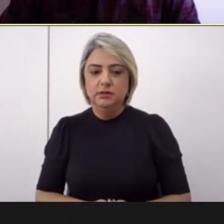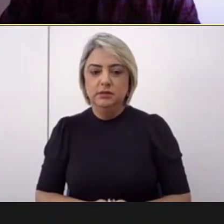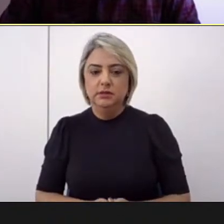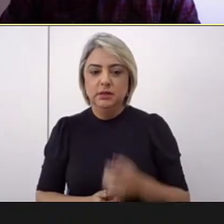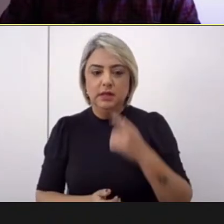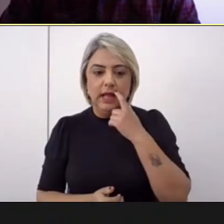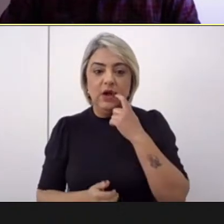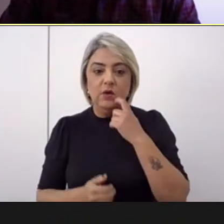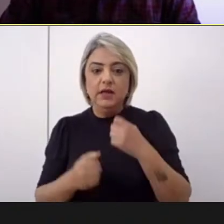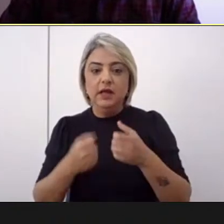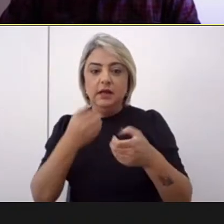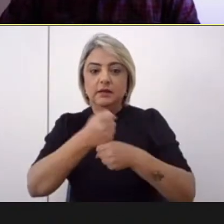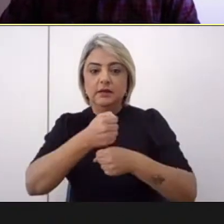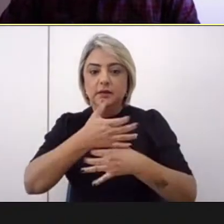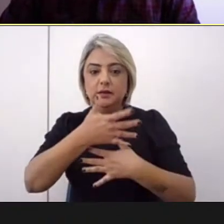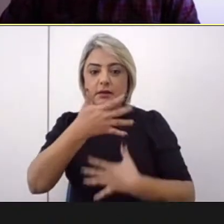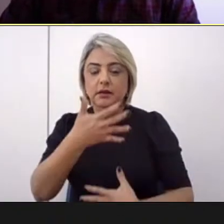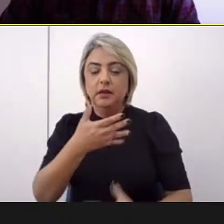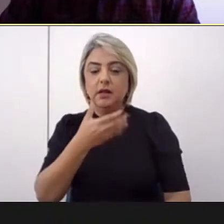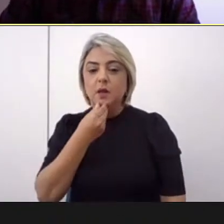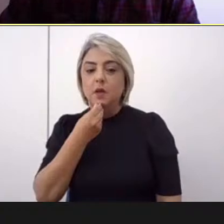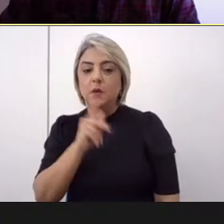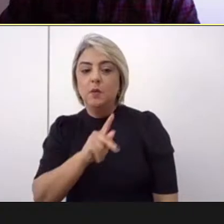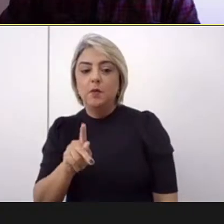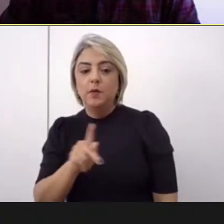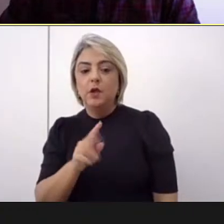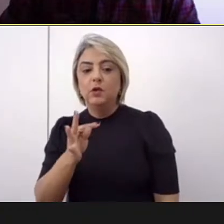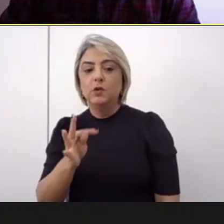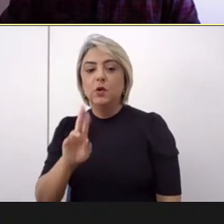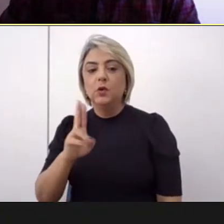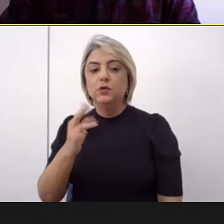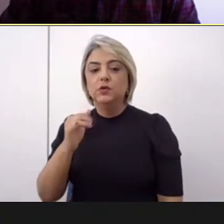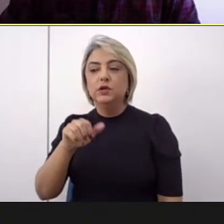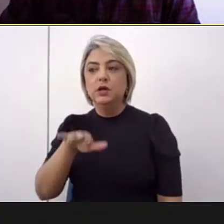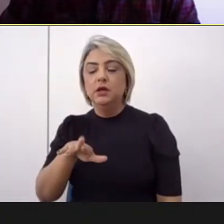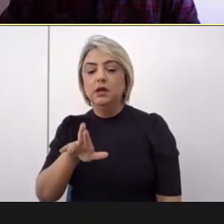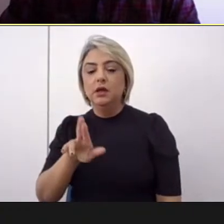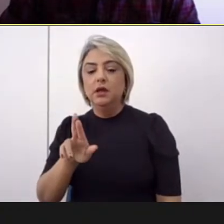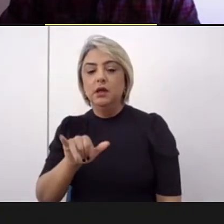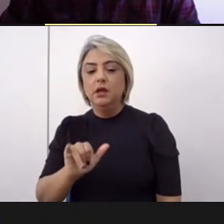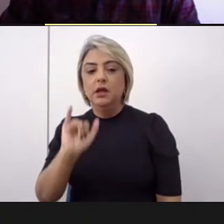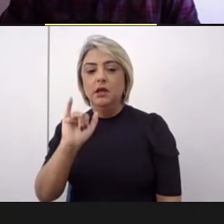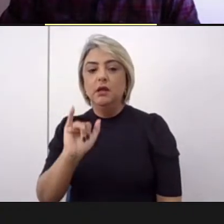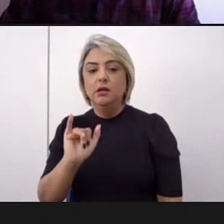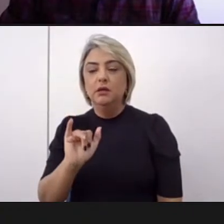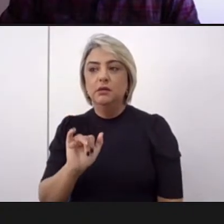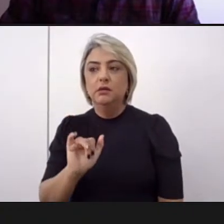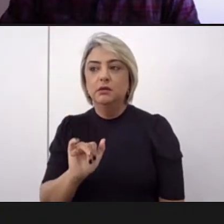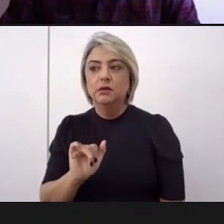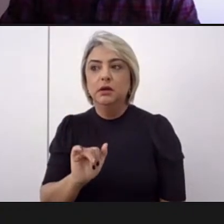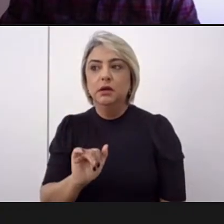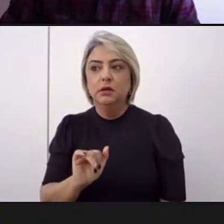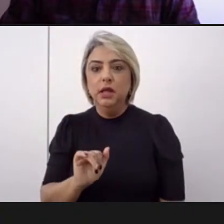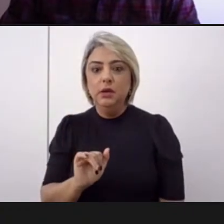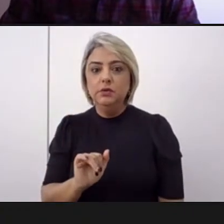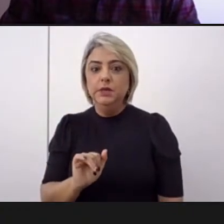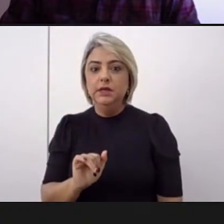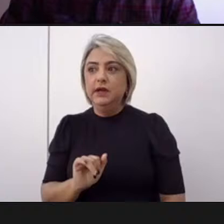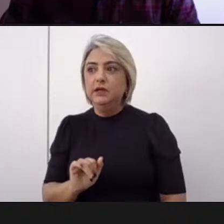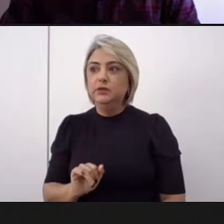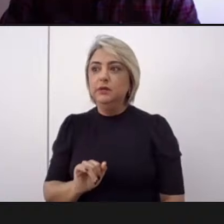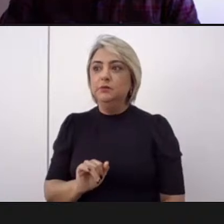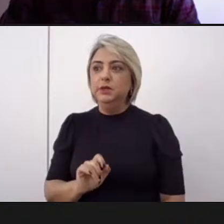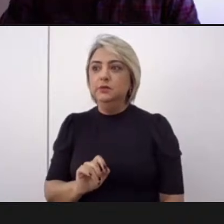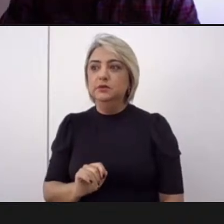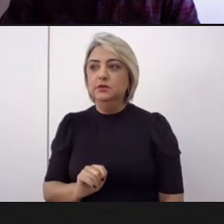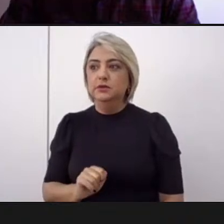Thierry, the floor is yours to reply to the questions. Thank you. All the questions are